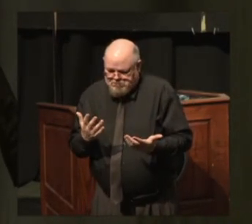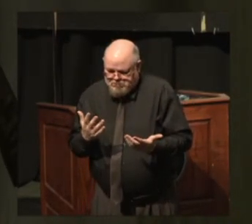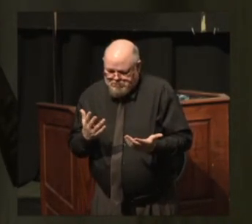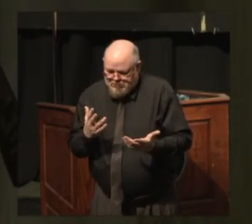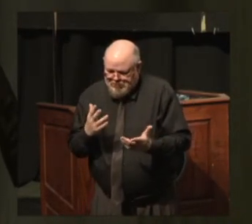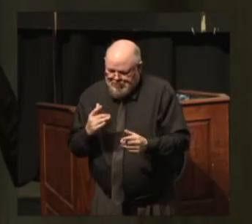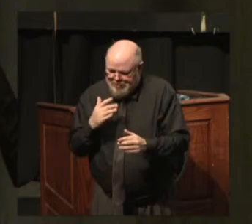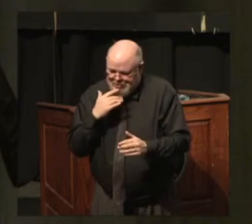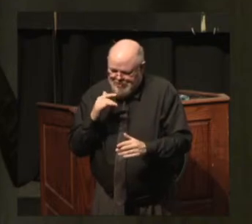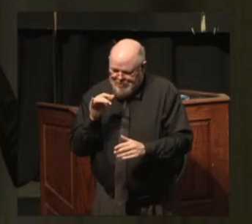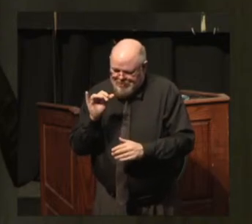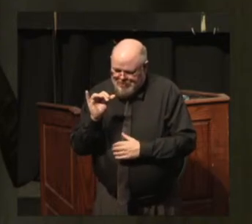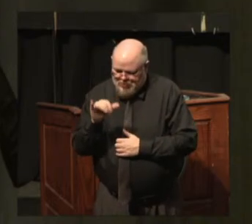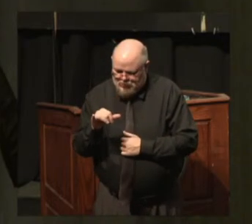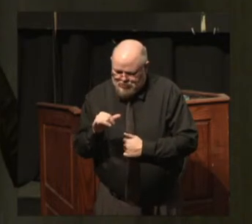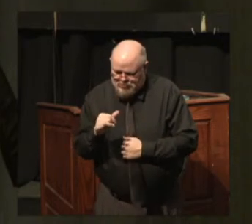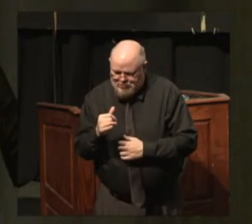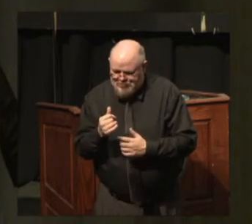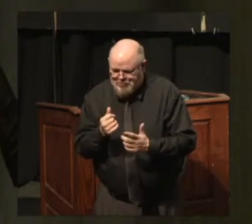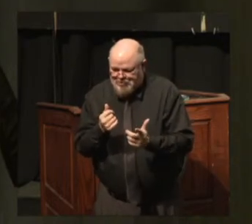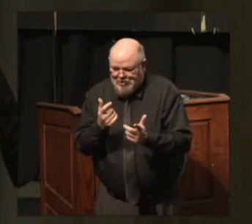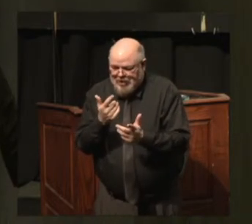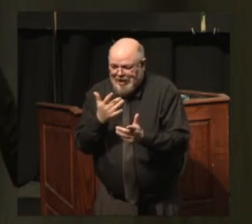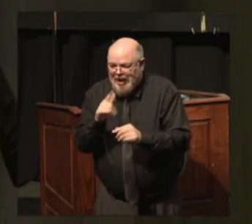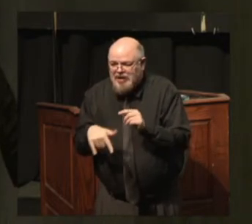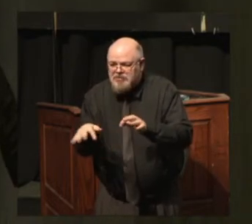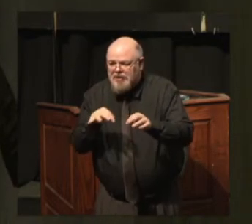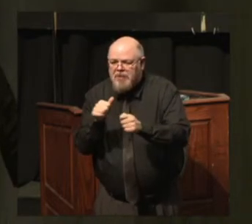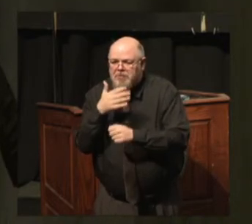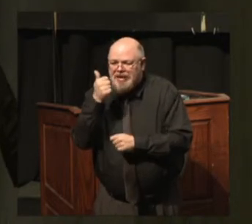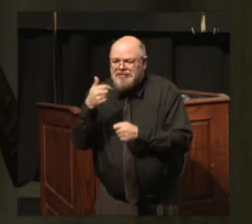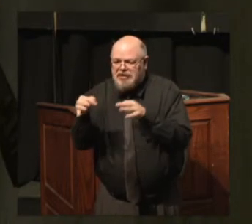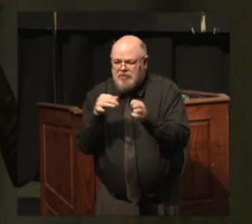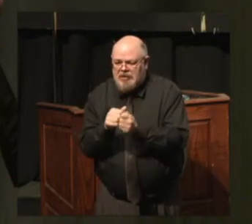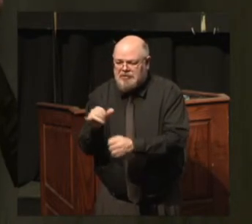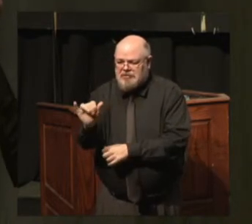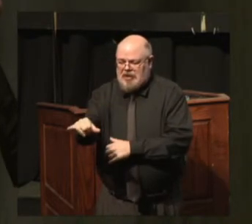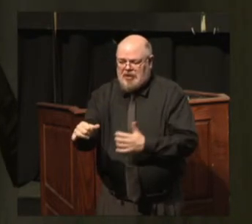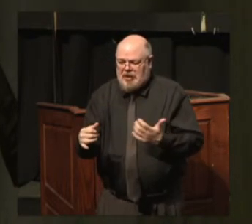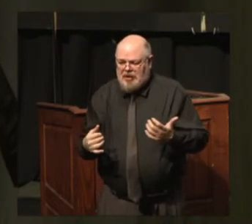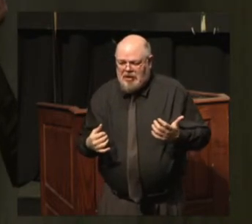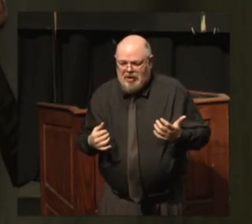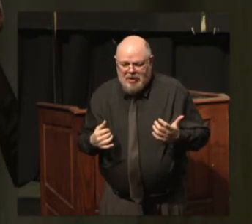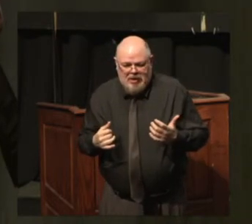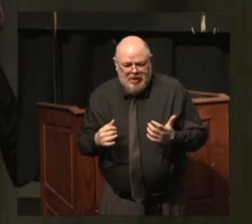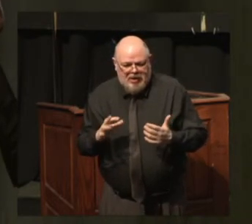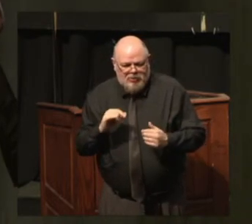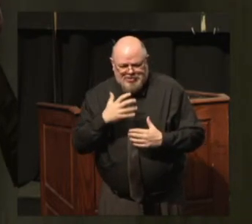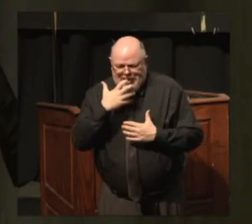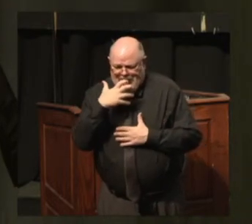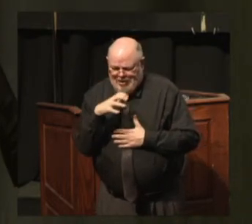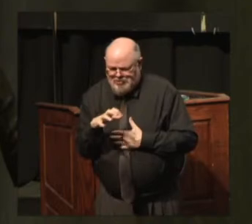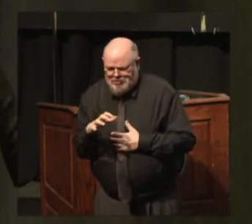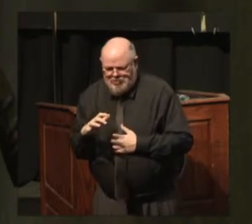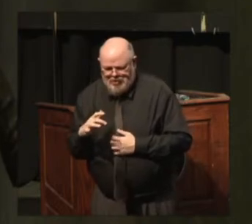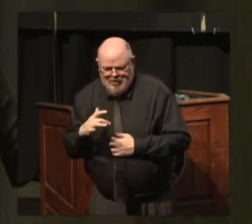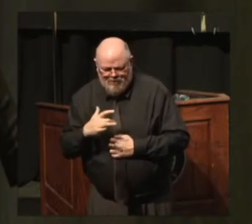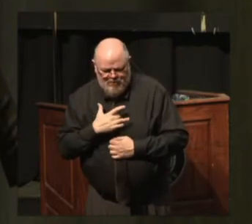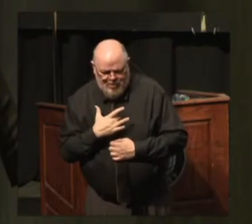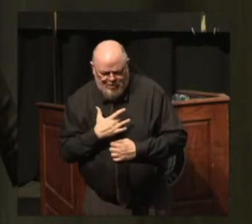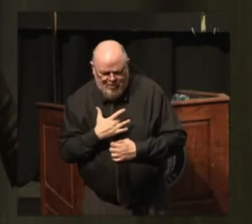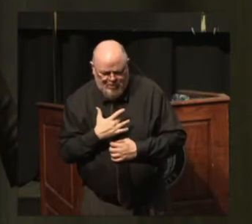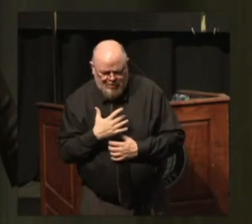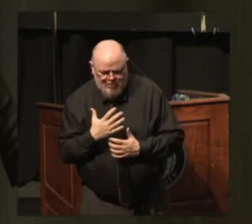this little pooch no matter what I do. But that's what it is. So it's climbing, and I can feel it happening.